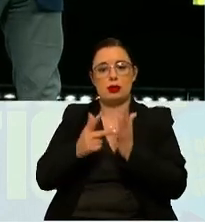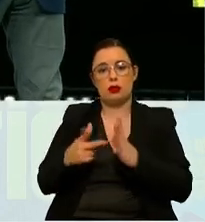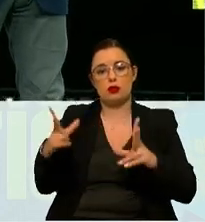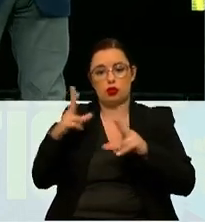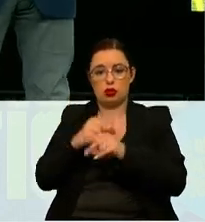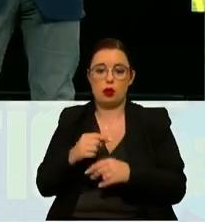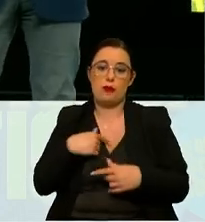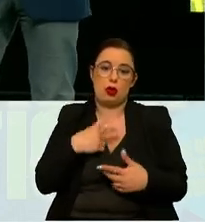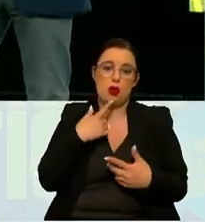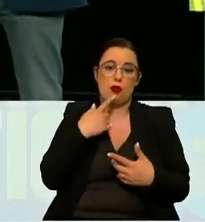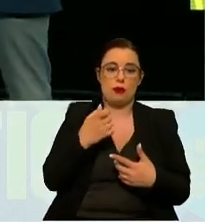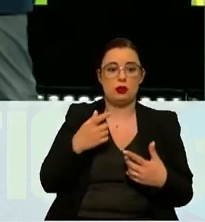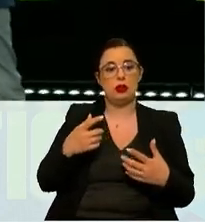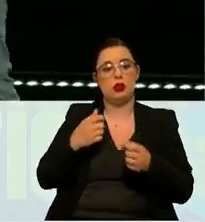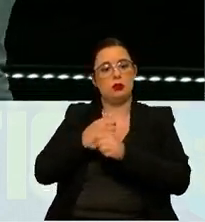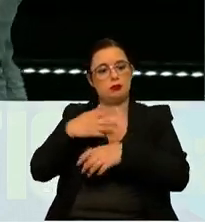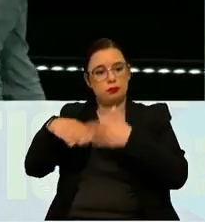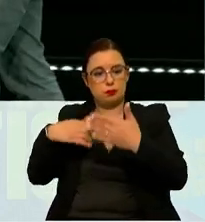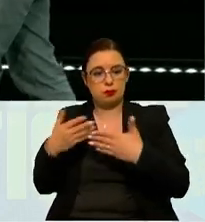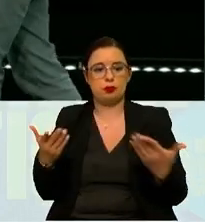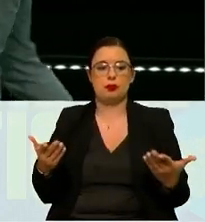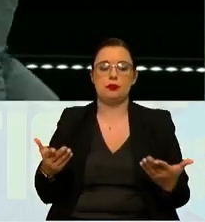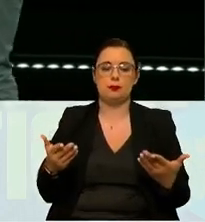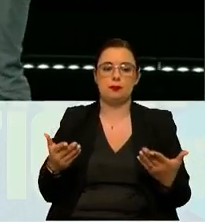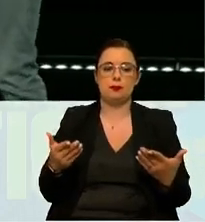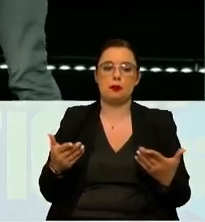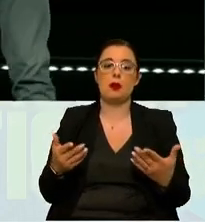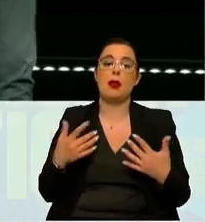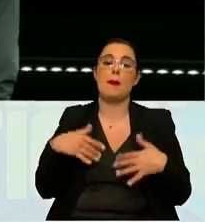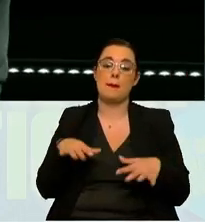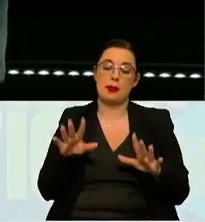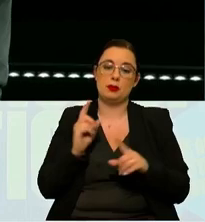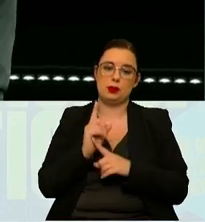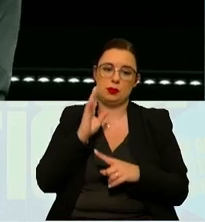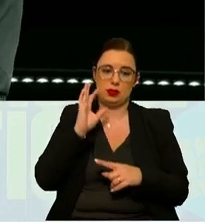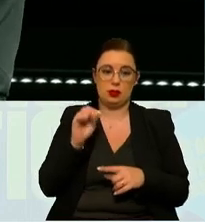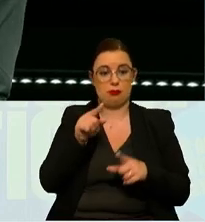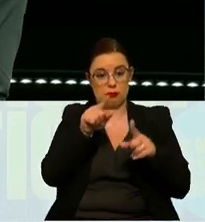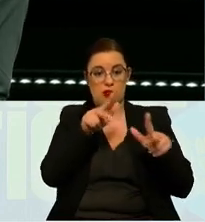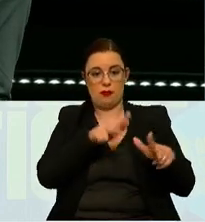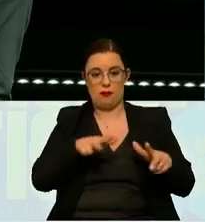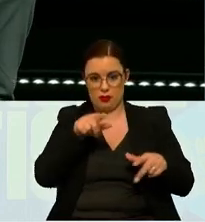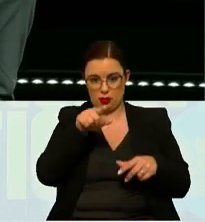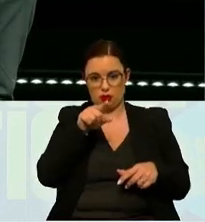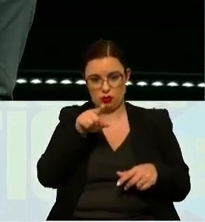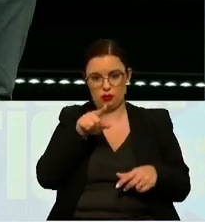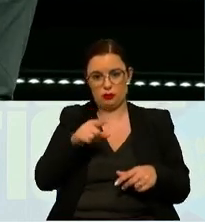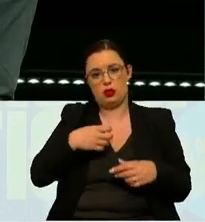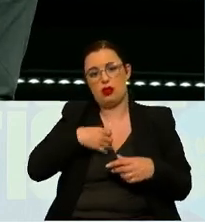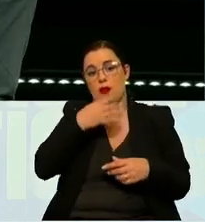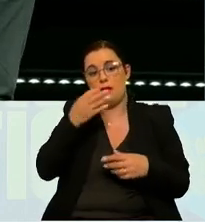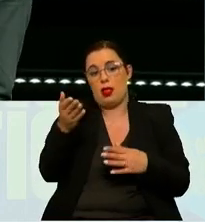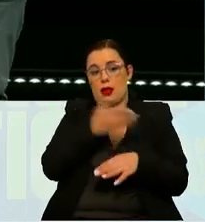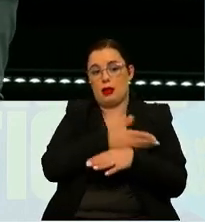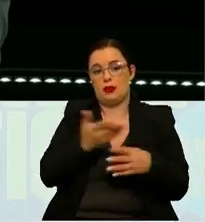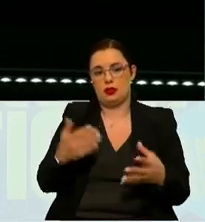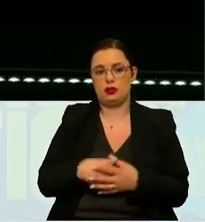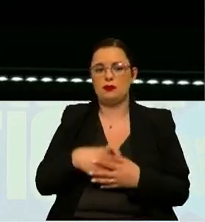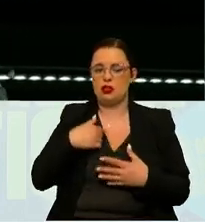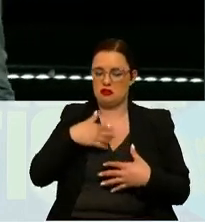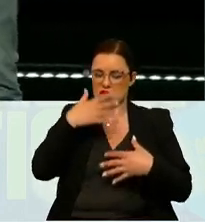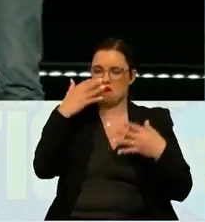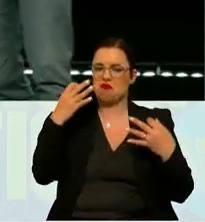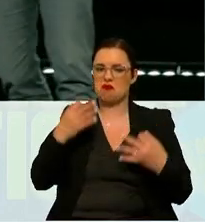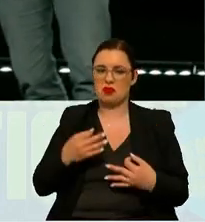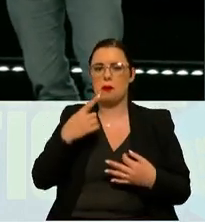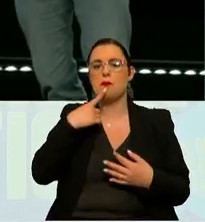into us, the ability to generate content. And by the way, these kind of videos were what I was talking about before. I am sure that when I ask